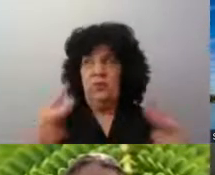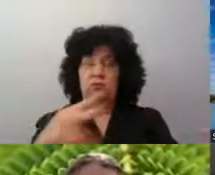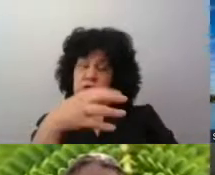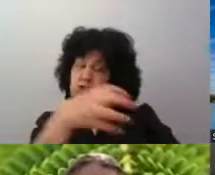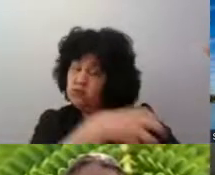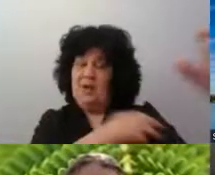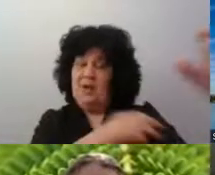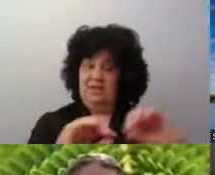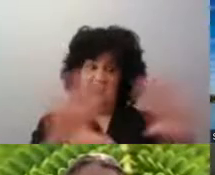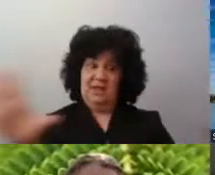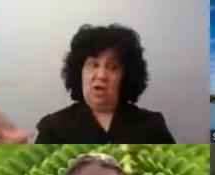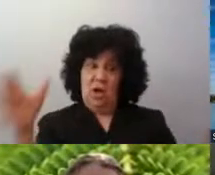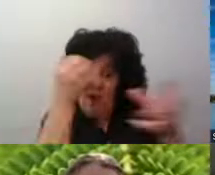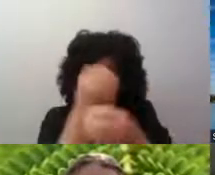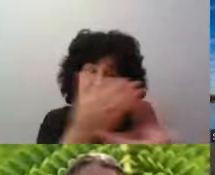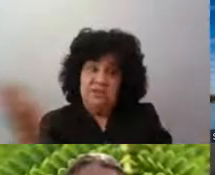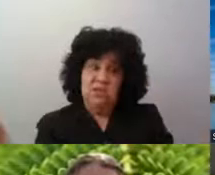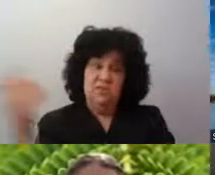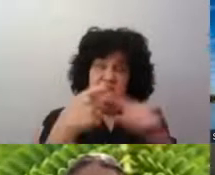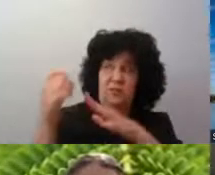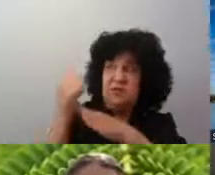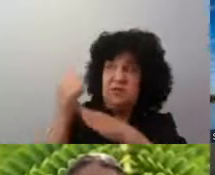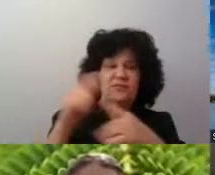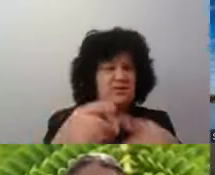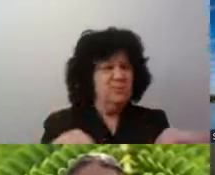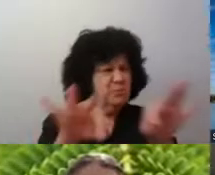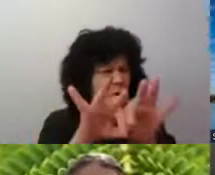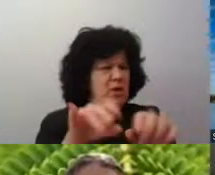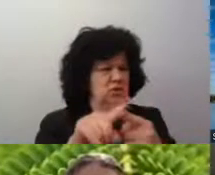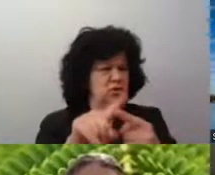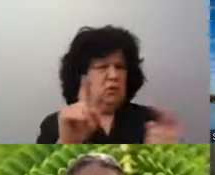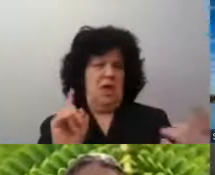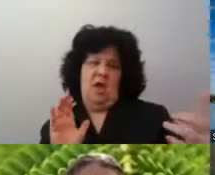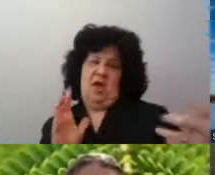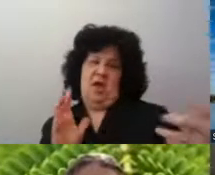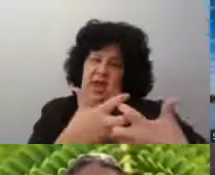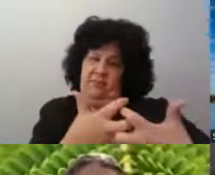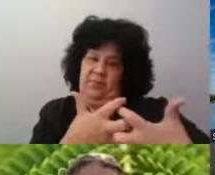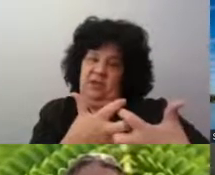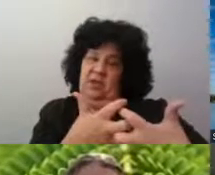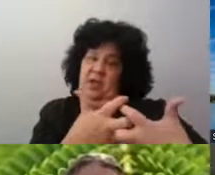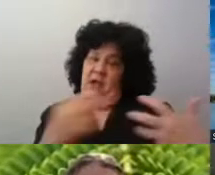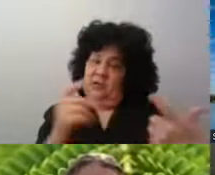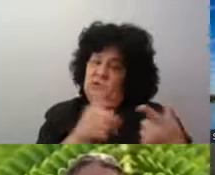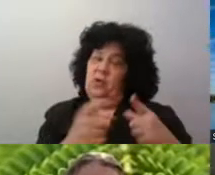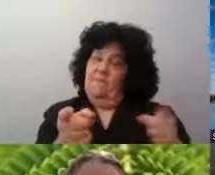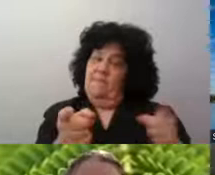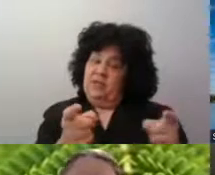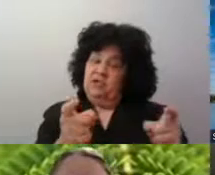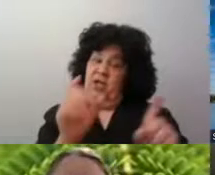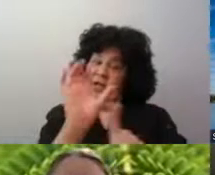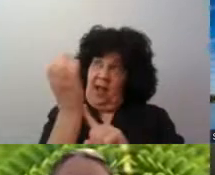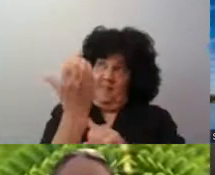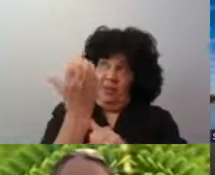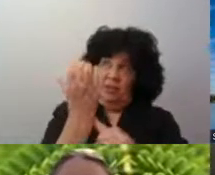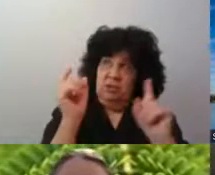from leadership that it's important to adapt to and to mitigate climate change. But at the end of the day, I think one of the biggest problems